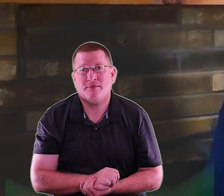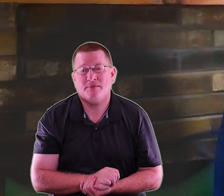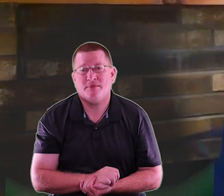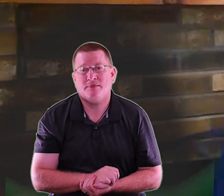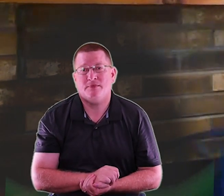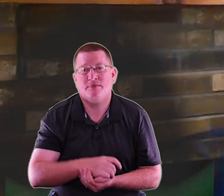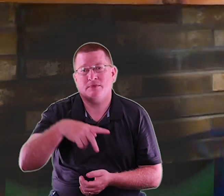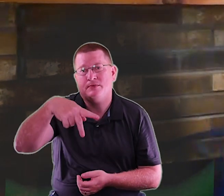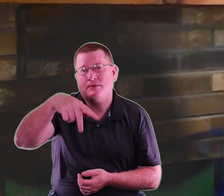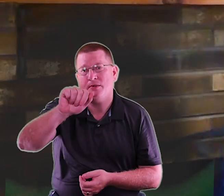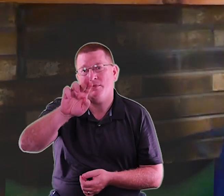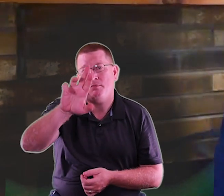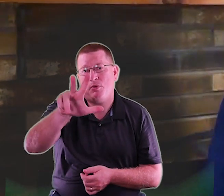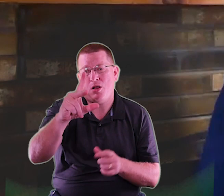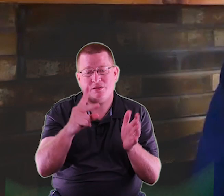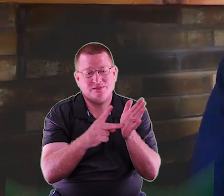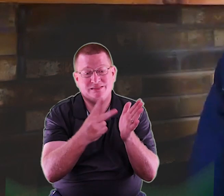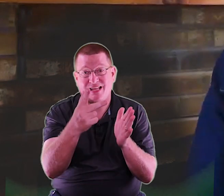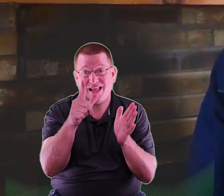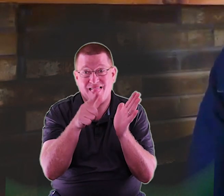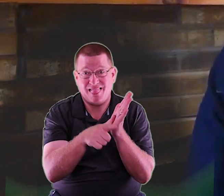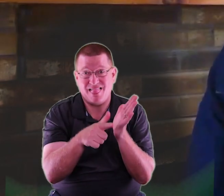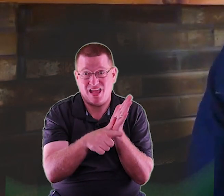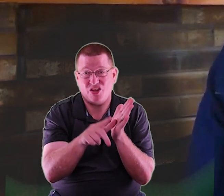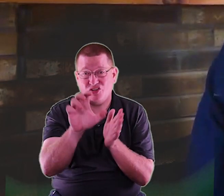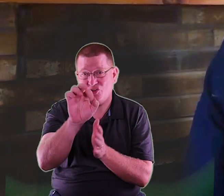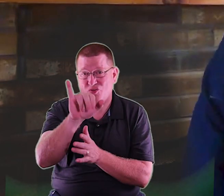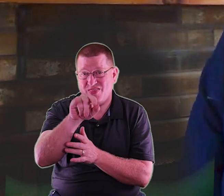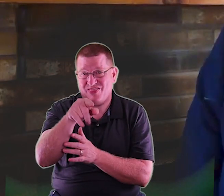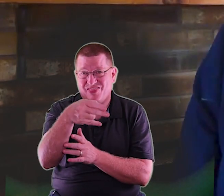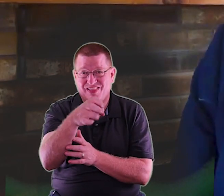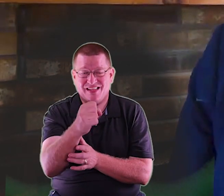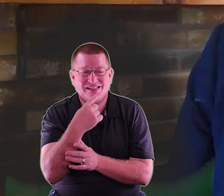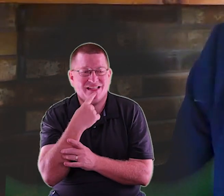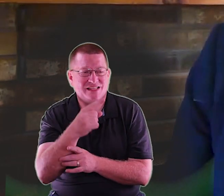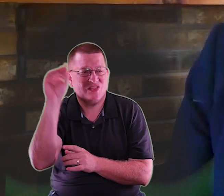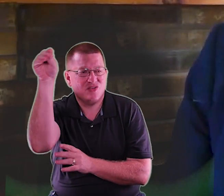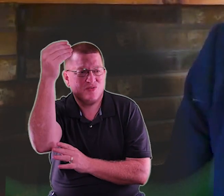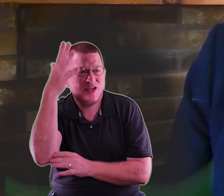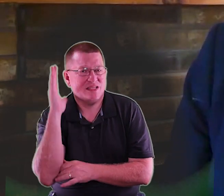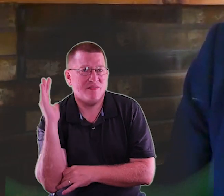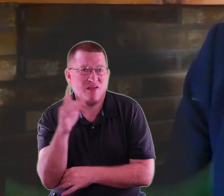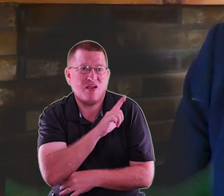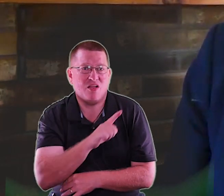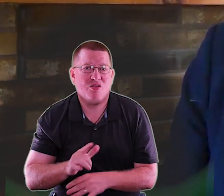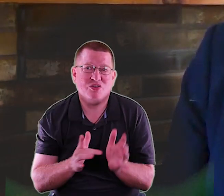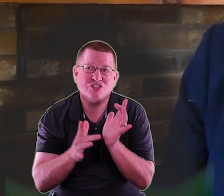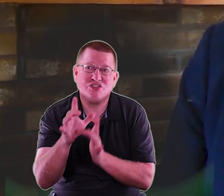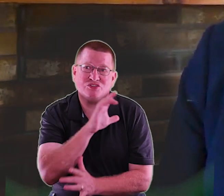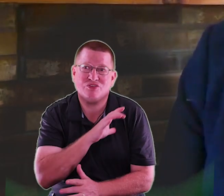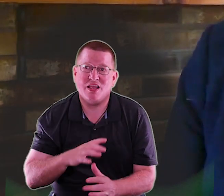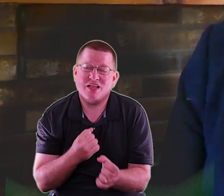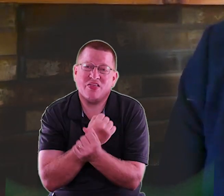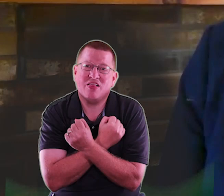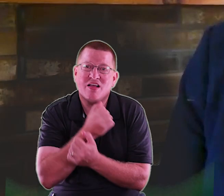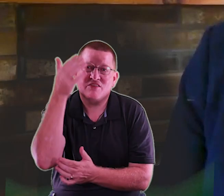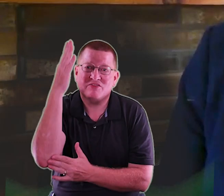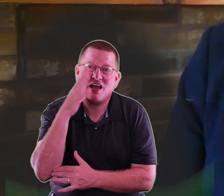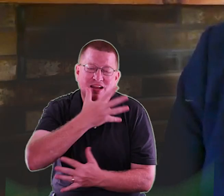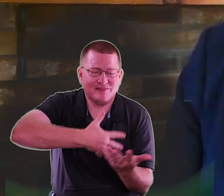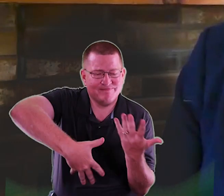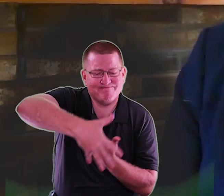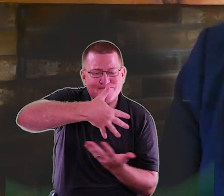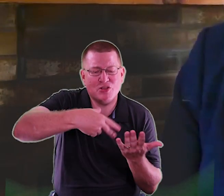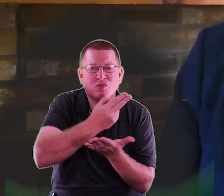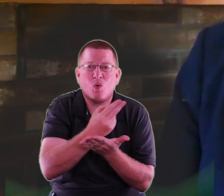Paul's second letter to the Corinthians ends, "The grace of our Lord Jesus Christ, the love of God, and the communion